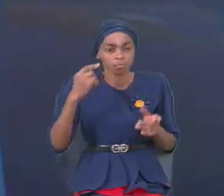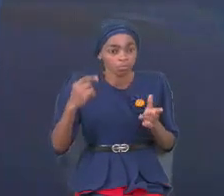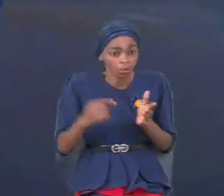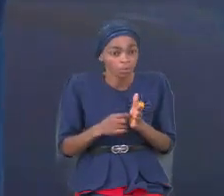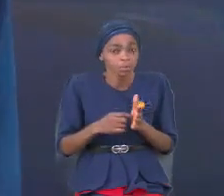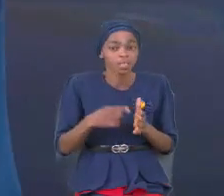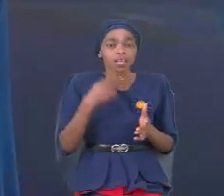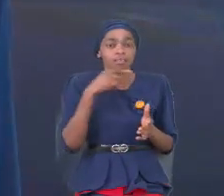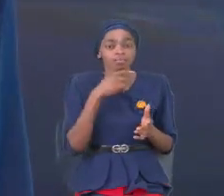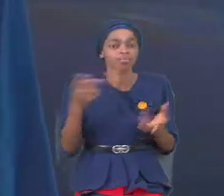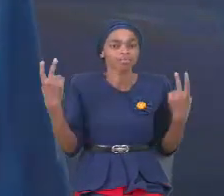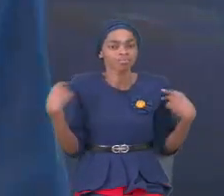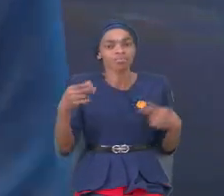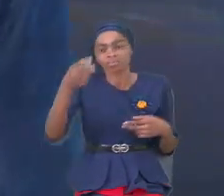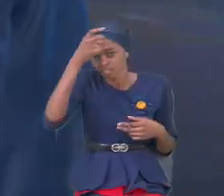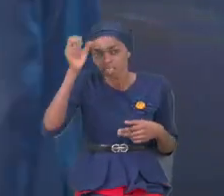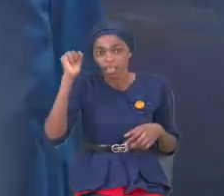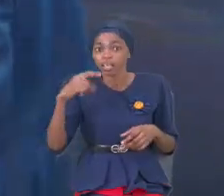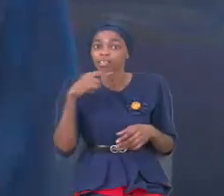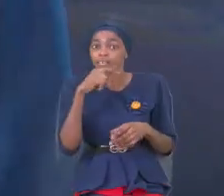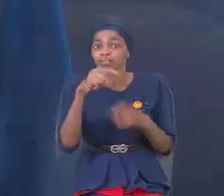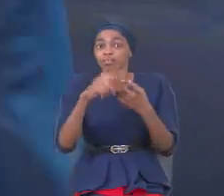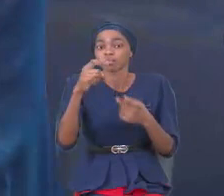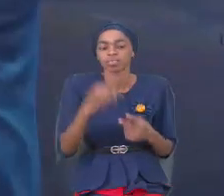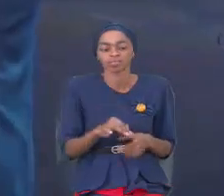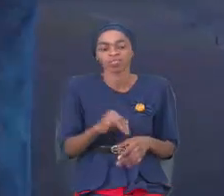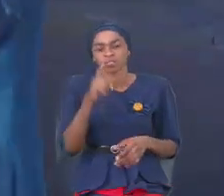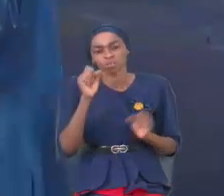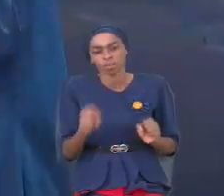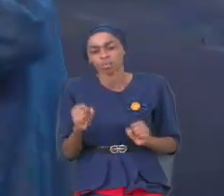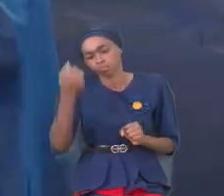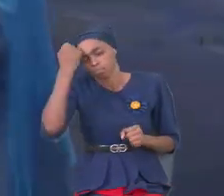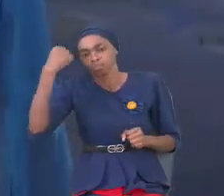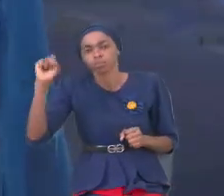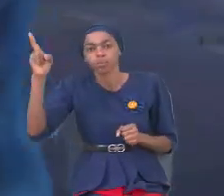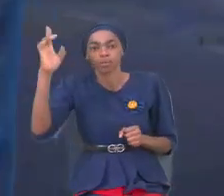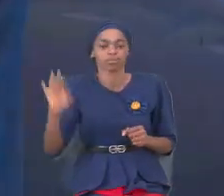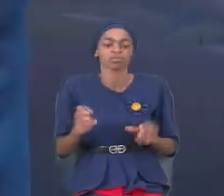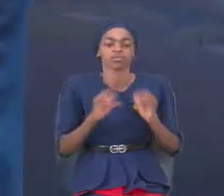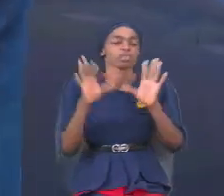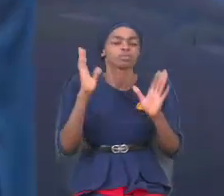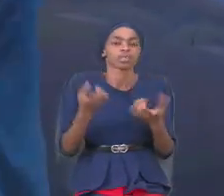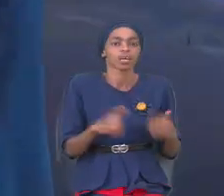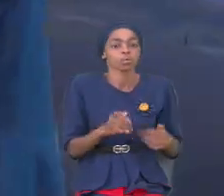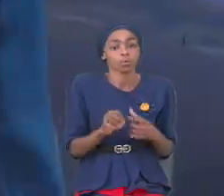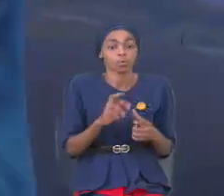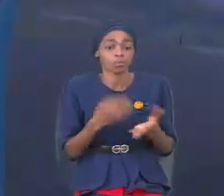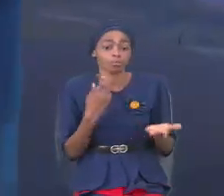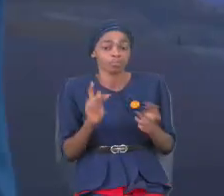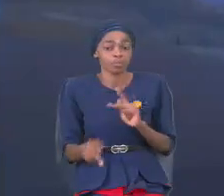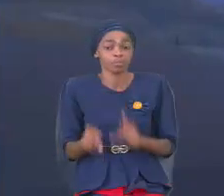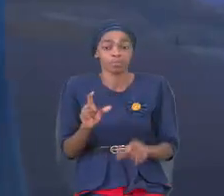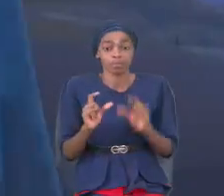him. You know, you can fight it out with God, nothing will happen to you. And people can tell him, you know, this person did that,